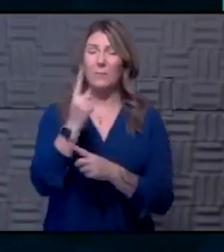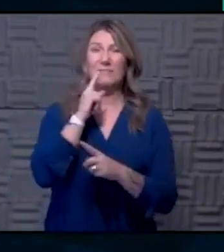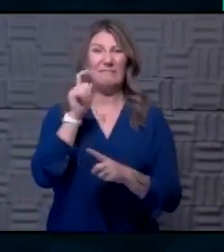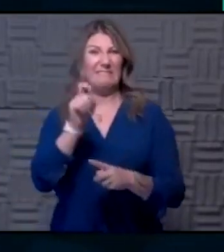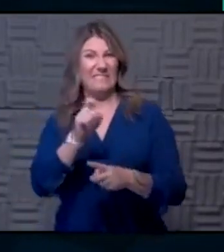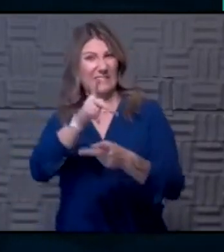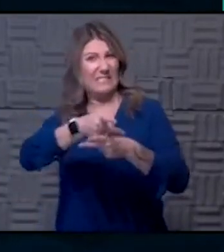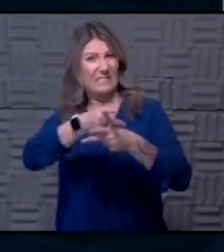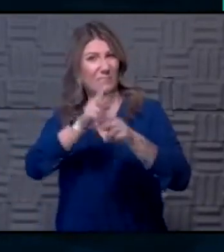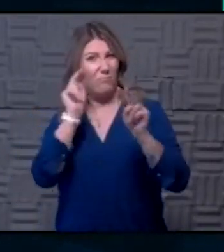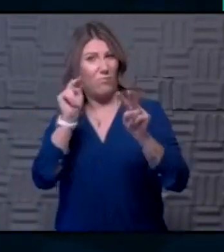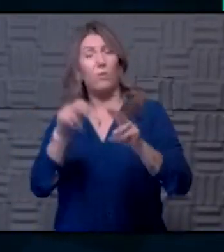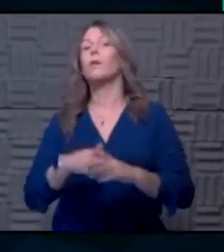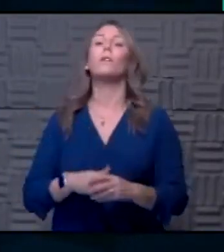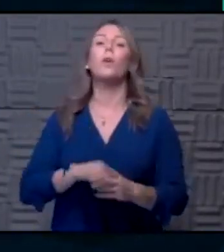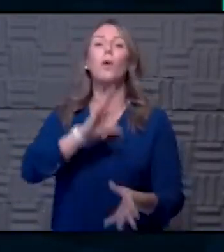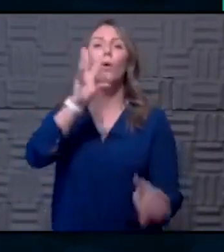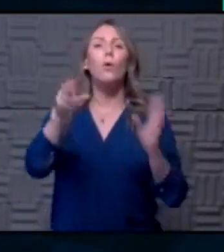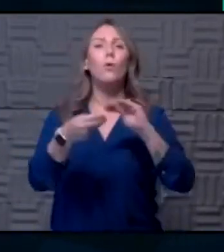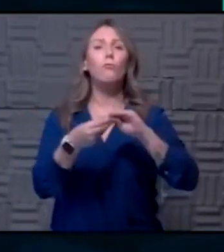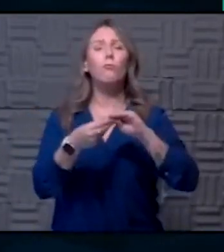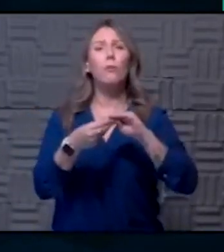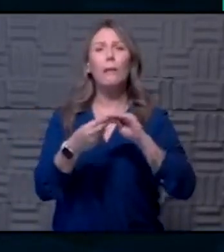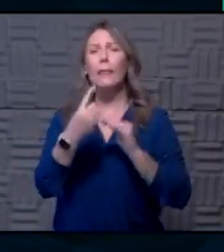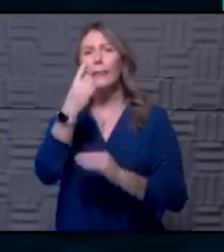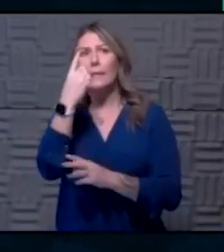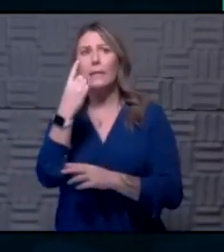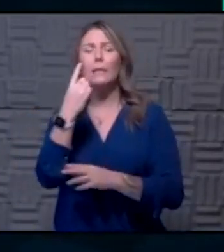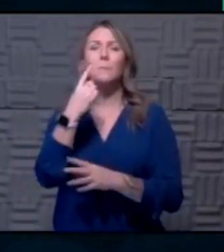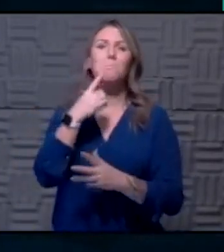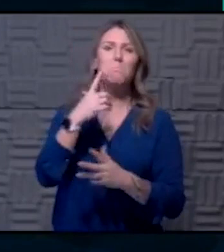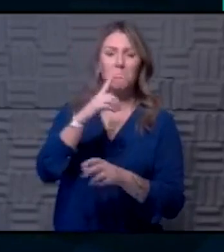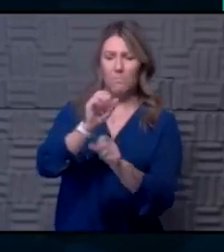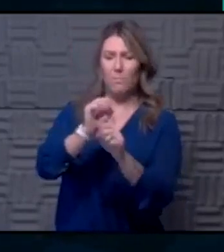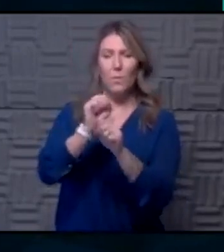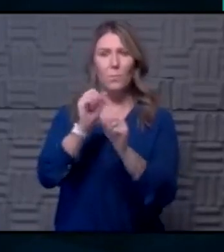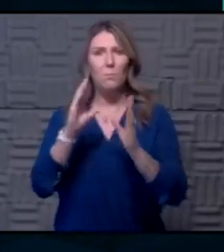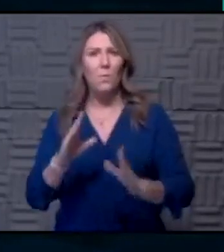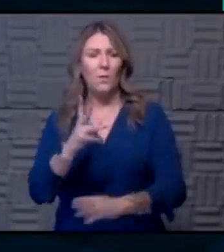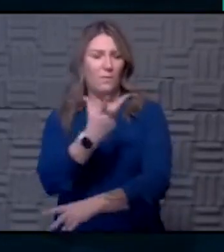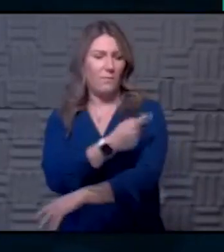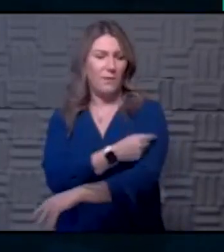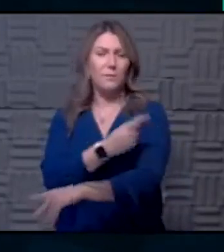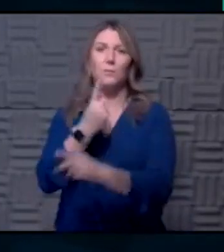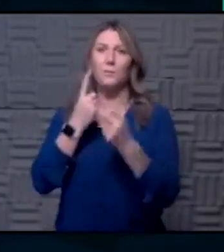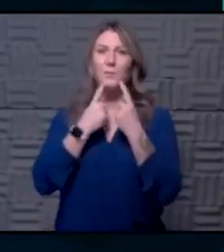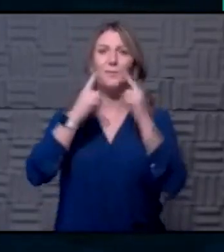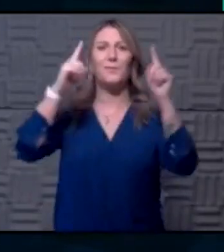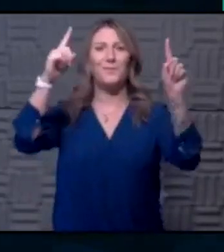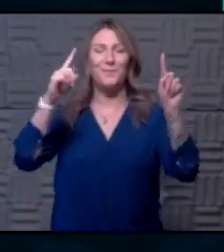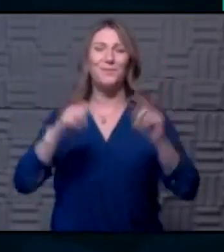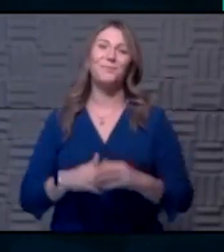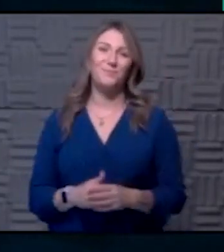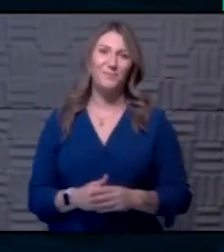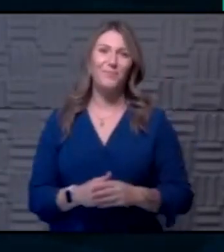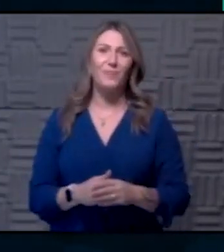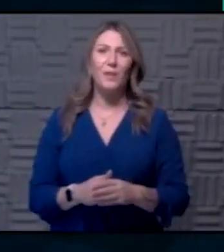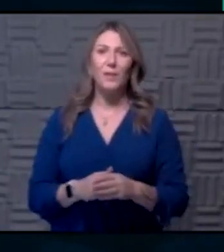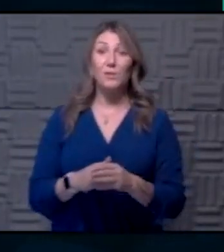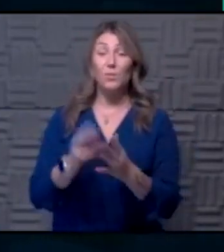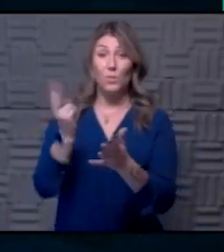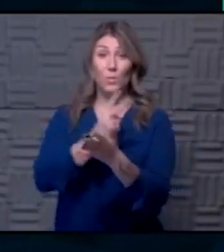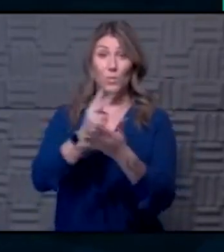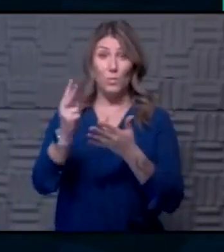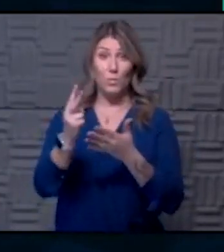that. Overall, I think our employees' vaccination has been a success story. It's been 2 weeks